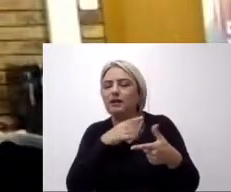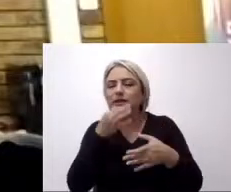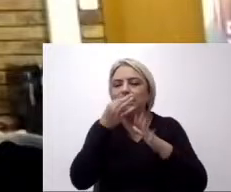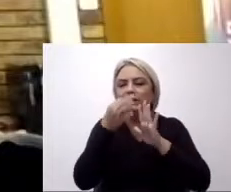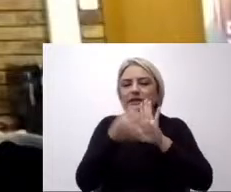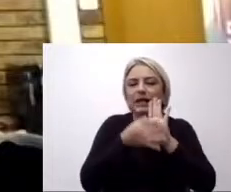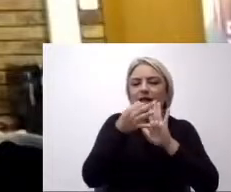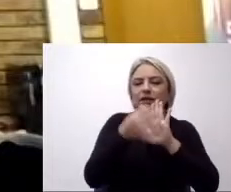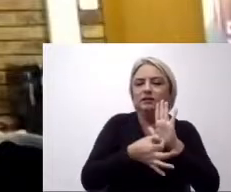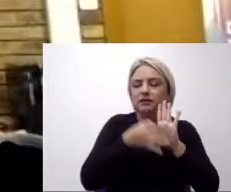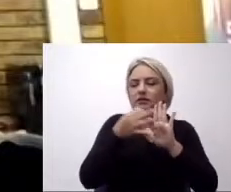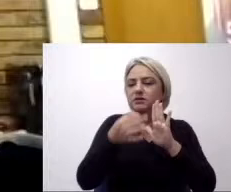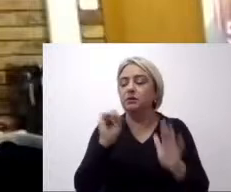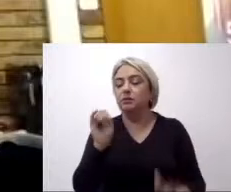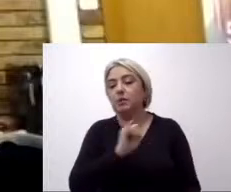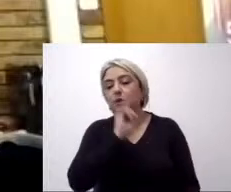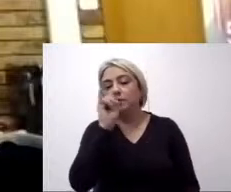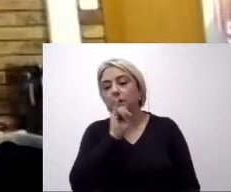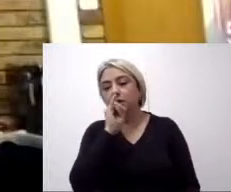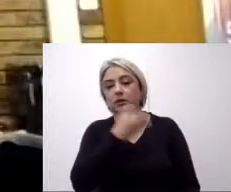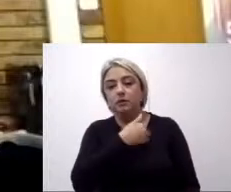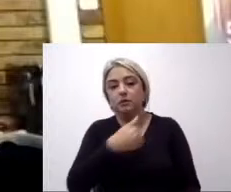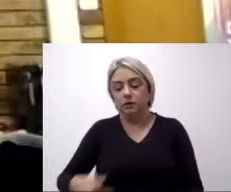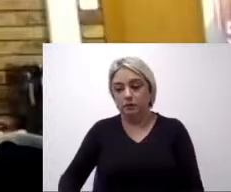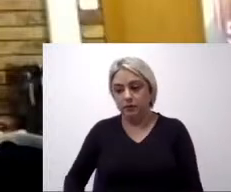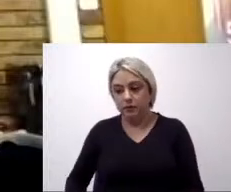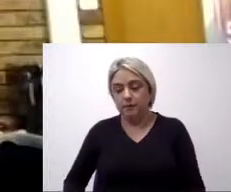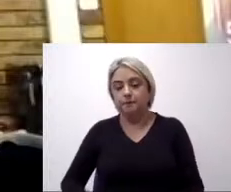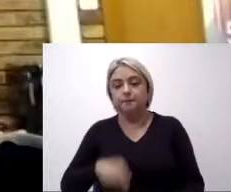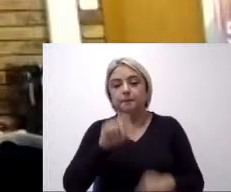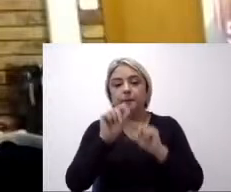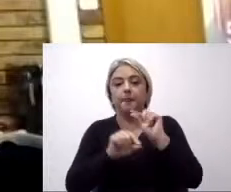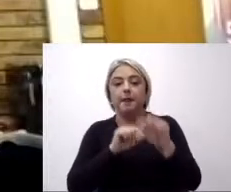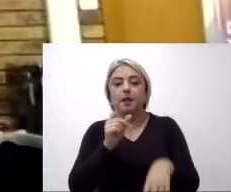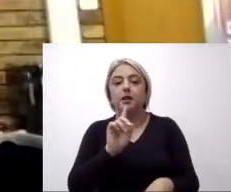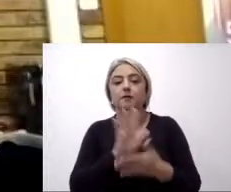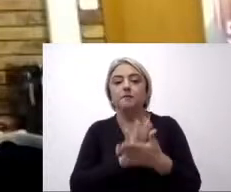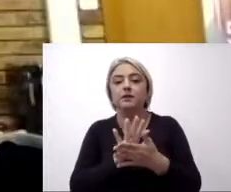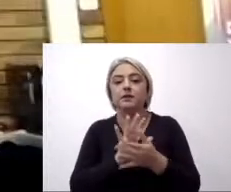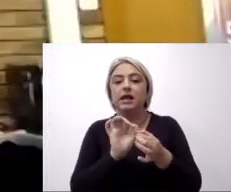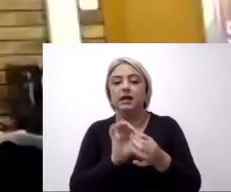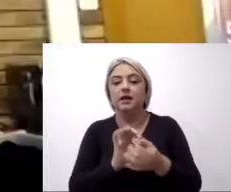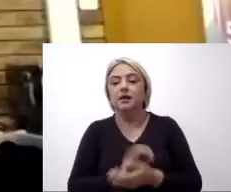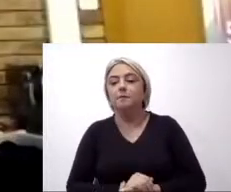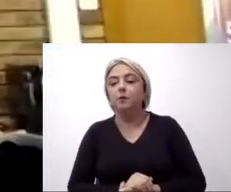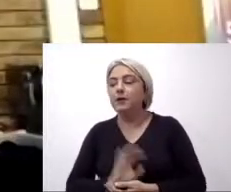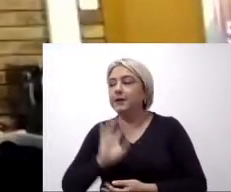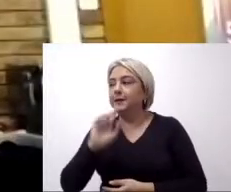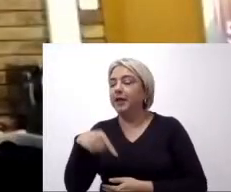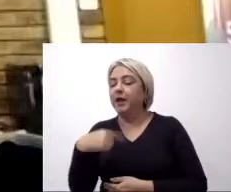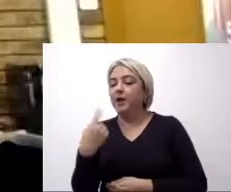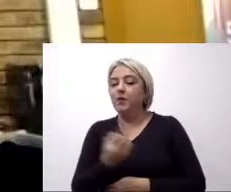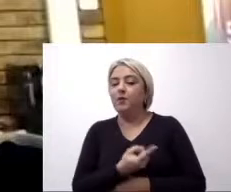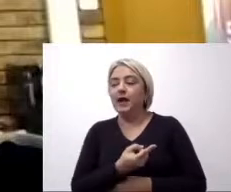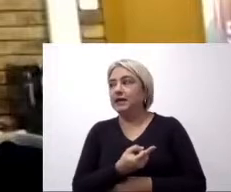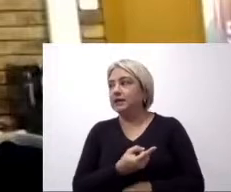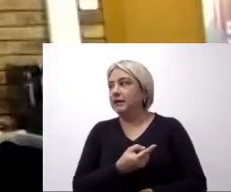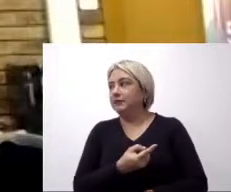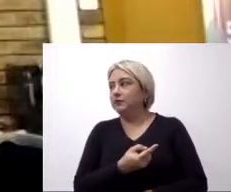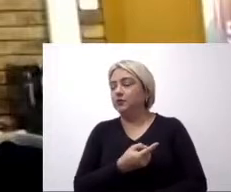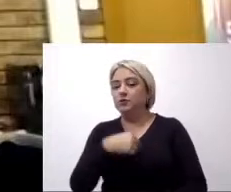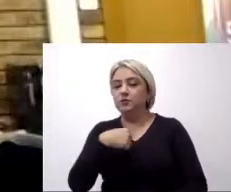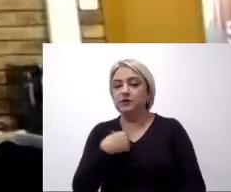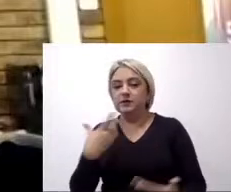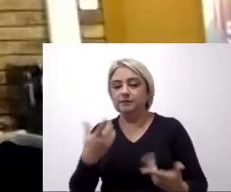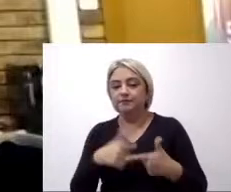about government and what they have not do yet, which is important in the politicization process